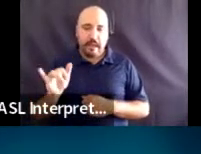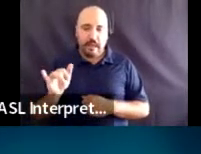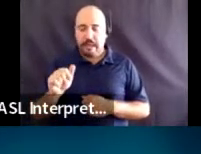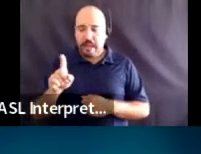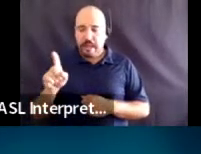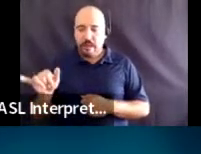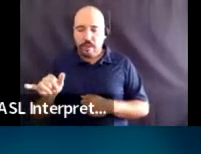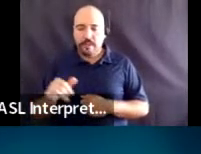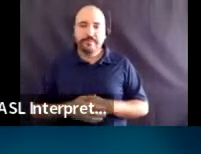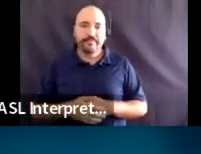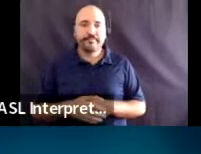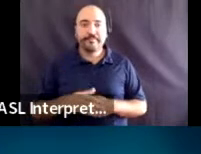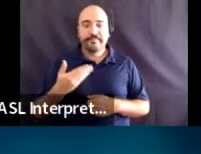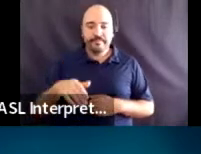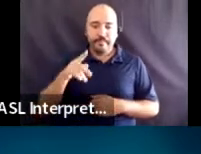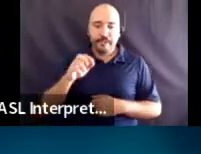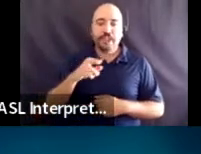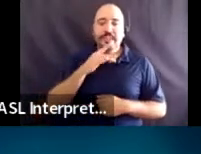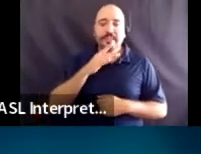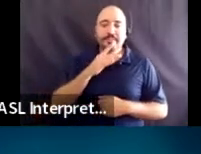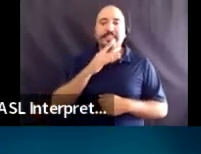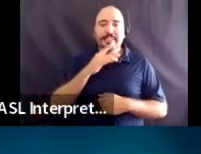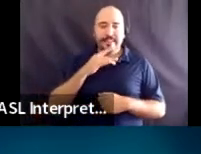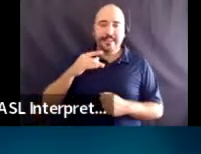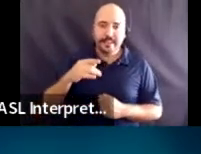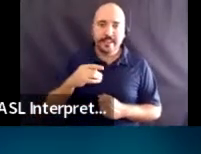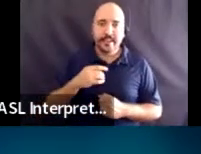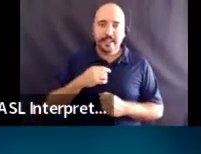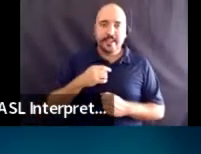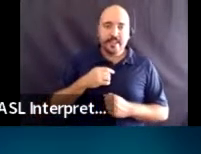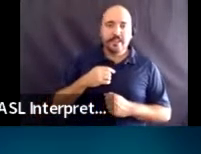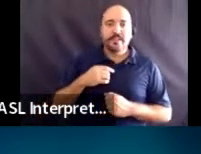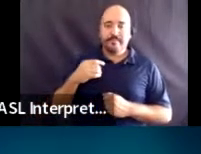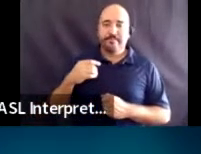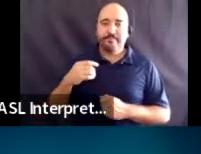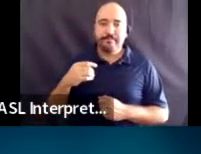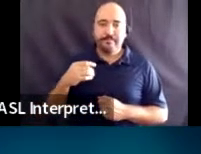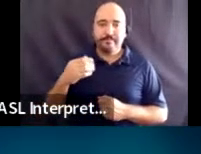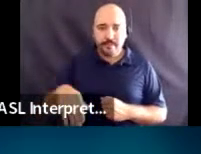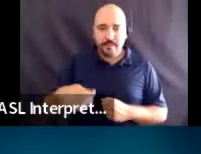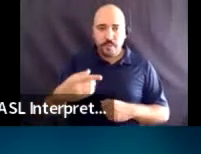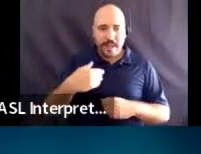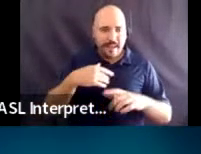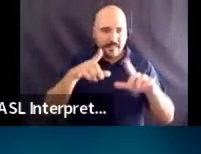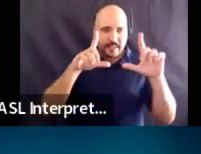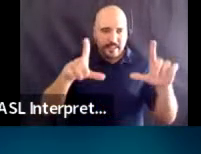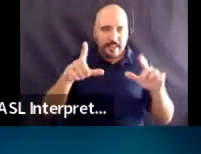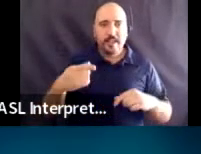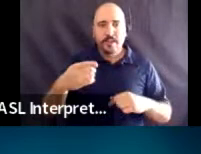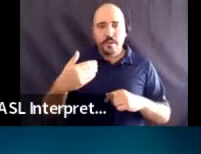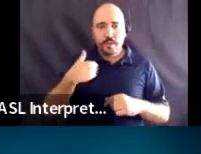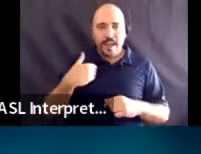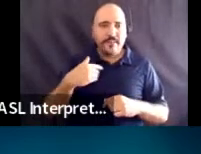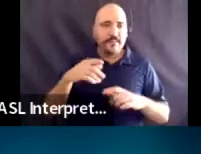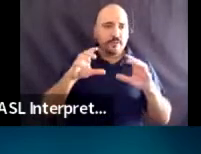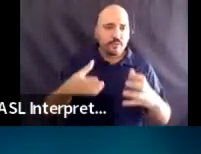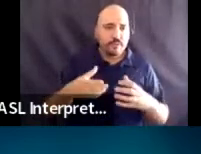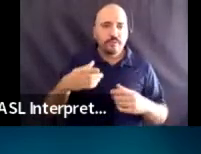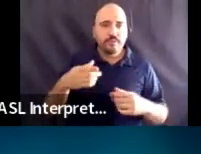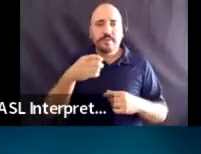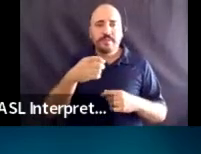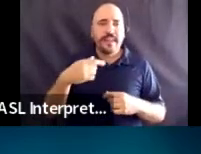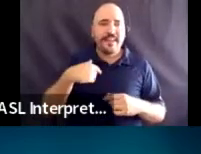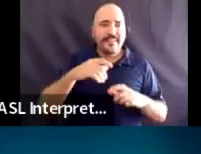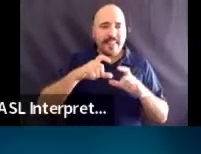this is Peter speaking. On this slide, you have 4 images grouped over a red background. One is a